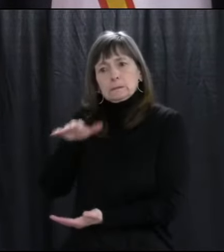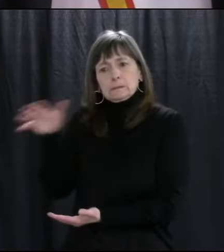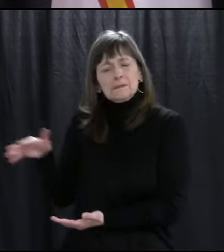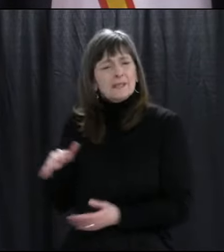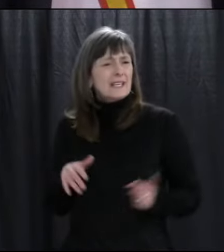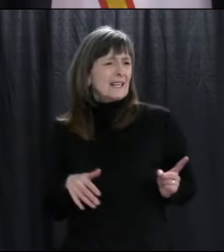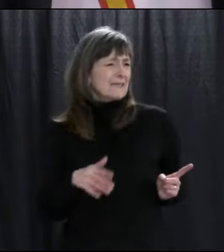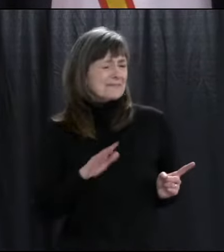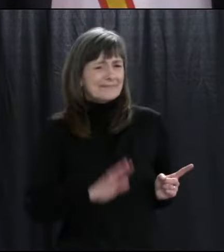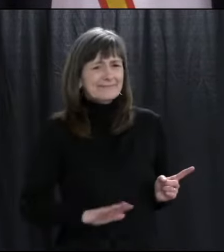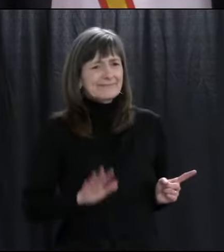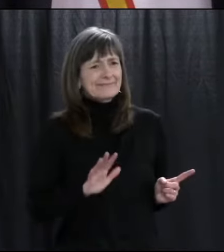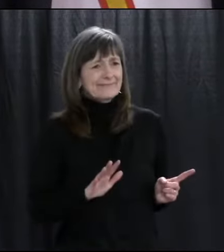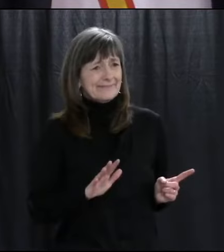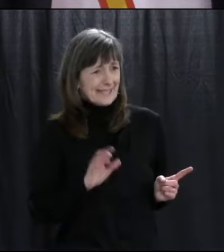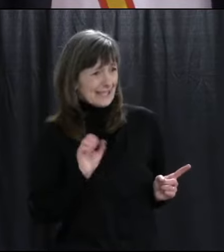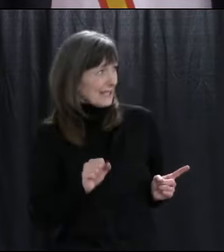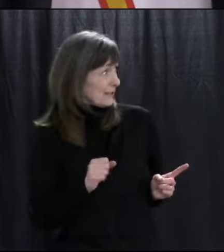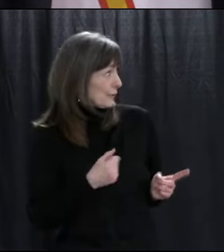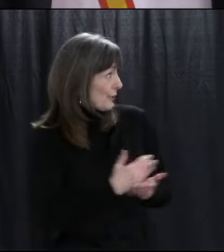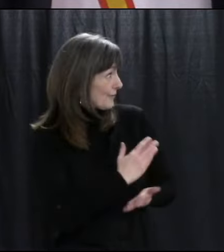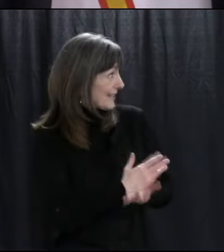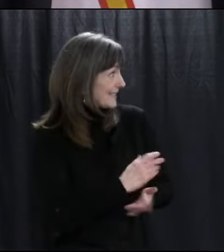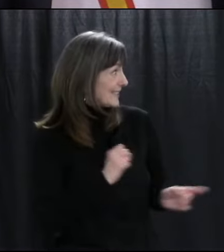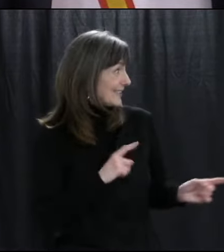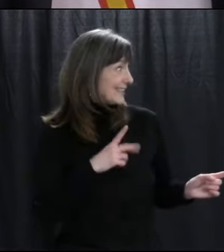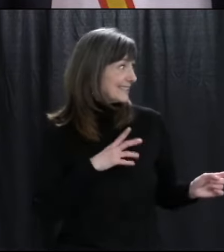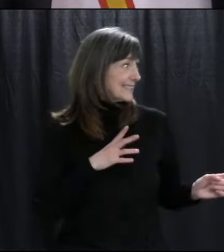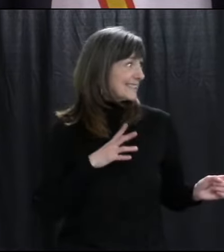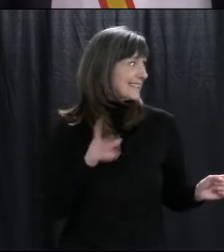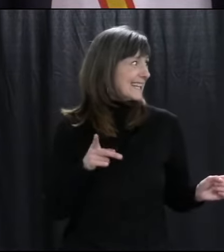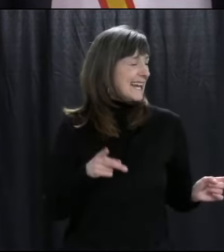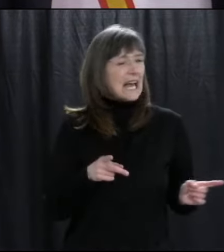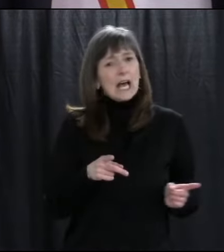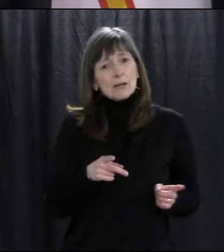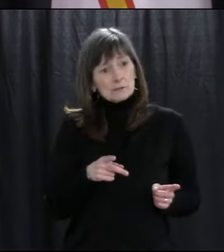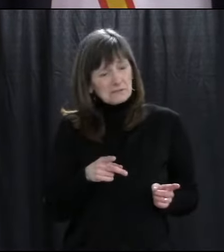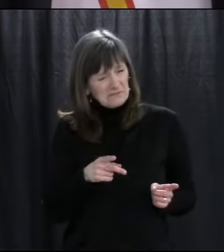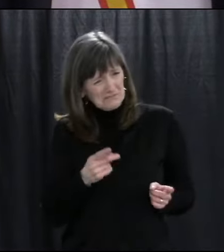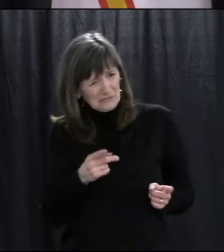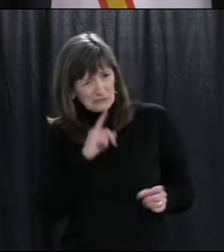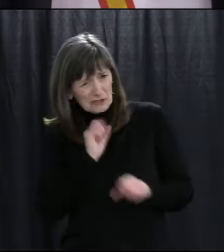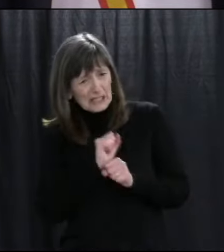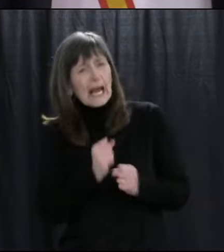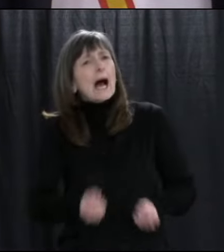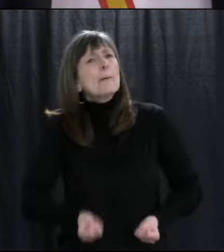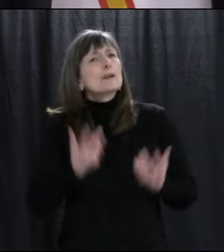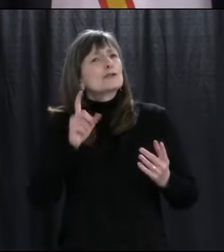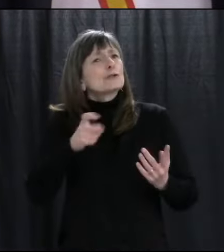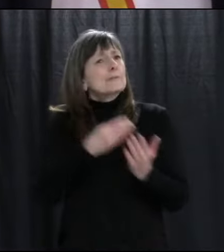be buying? I'm sorry, are you going to be okay? Oh yeah, go ahead. Sorry. Okay.